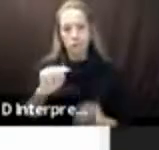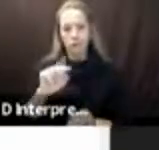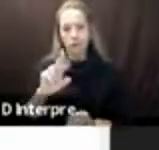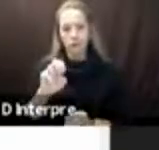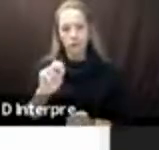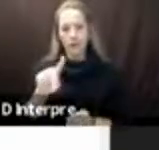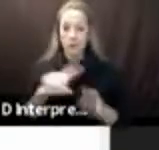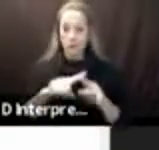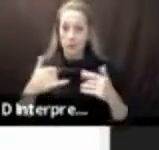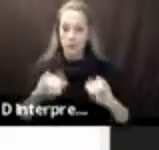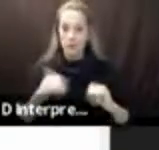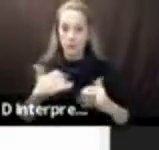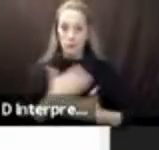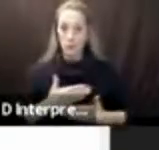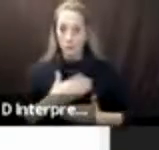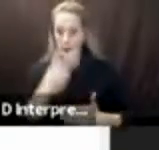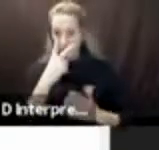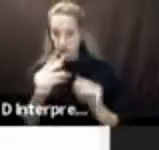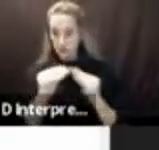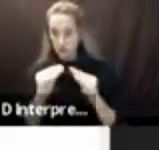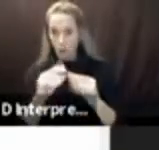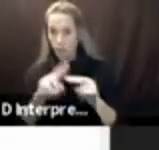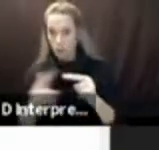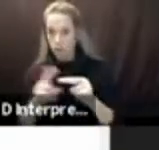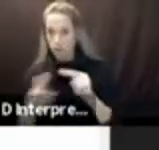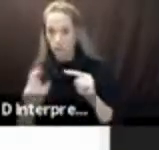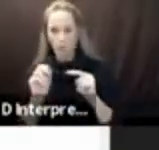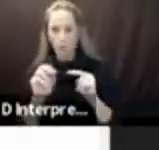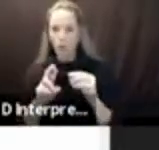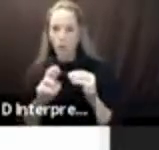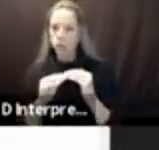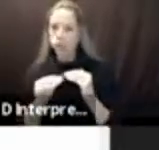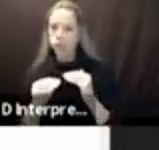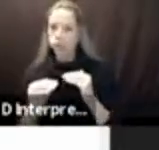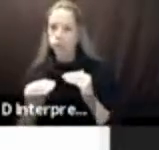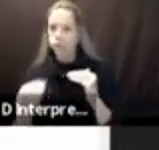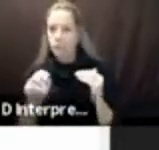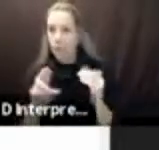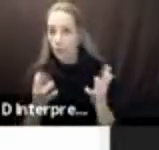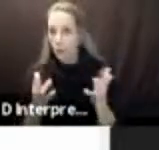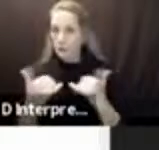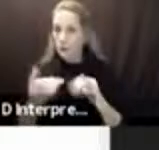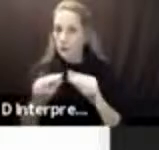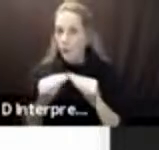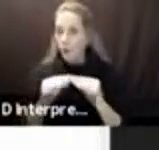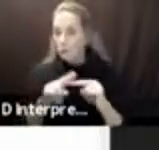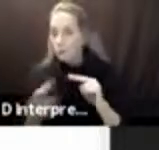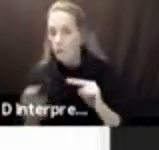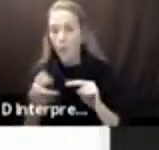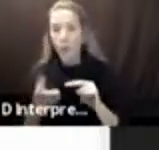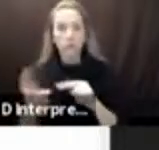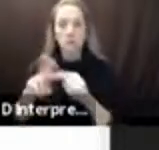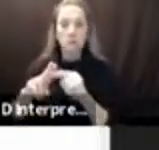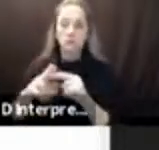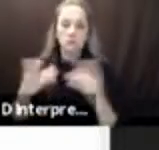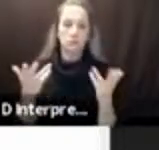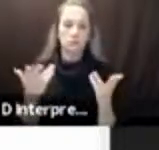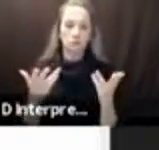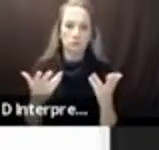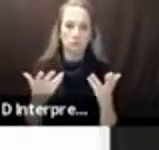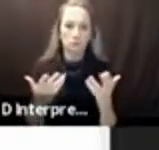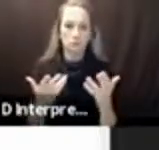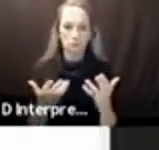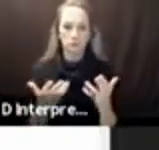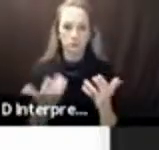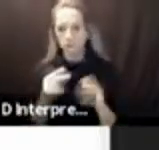see this persist, or is it going to just level off somewhere, or is it going to spike back up when we still see what I